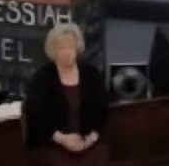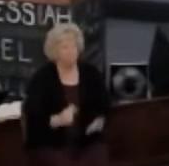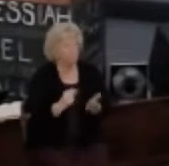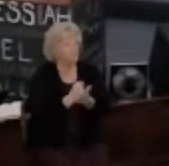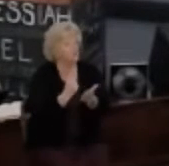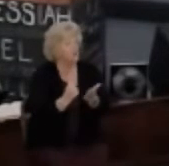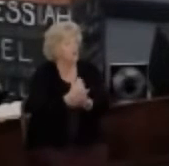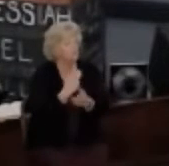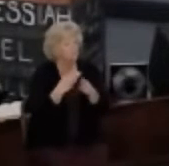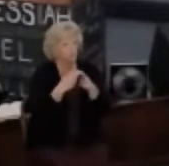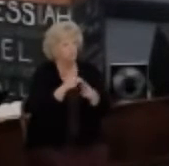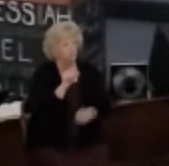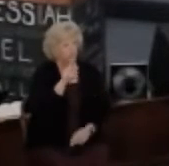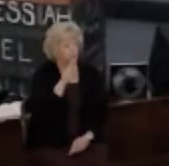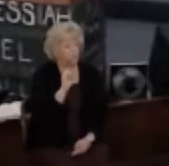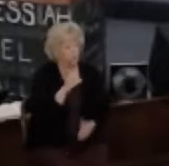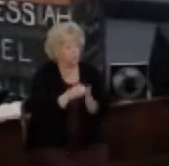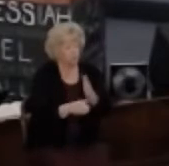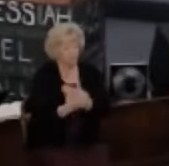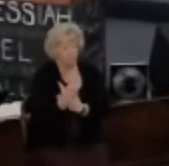Luke chapter 5.